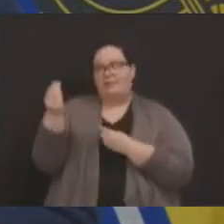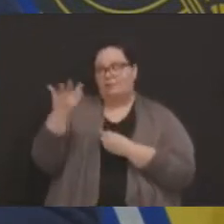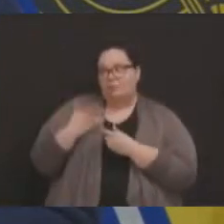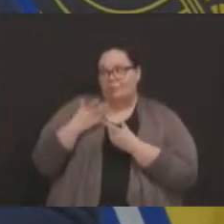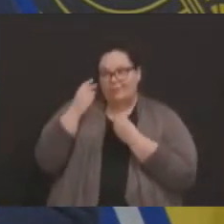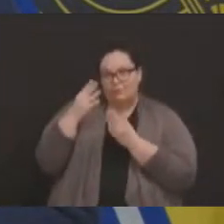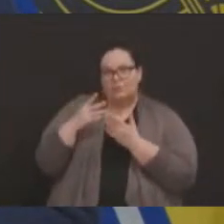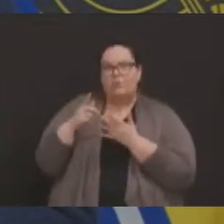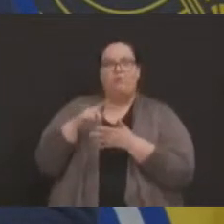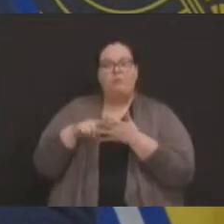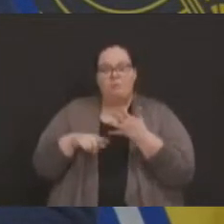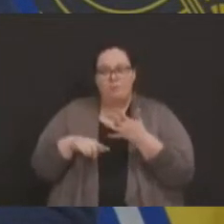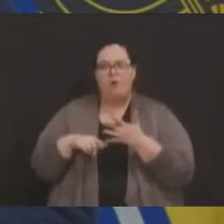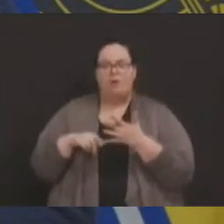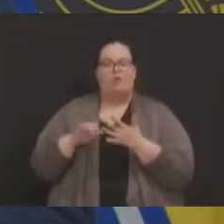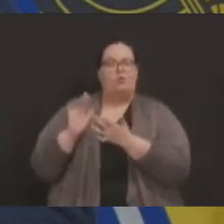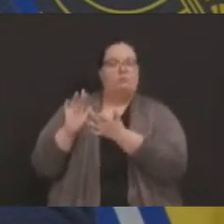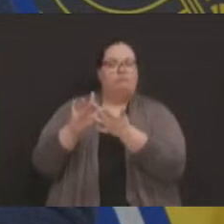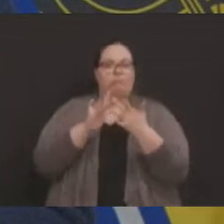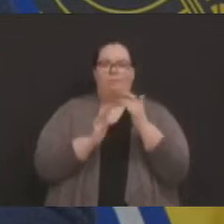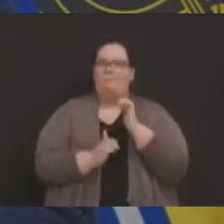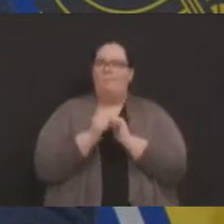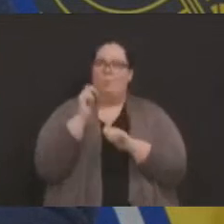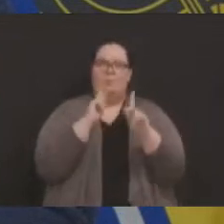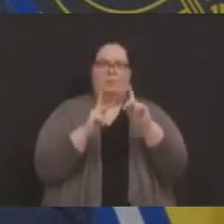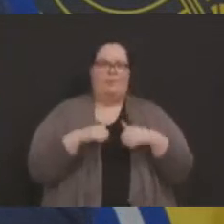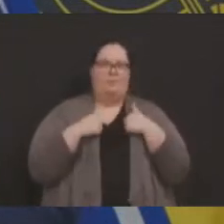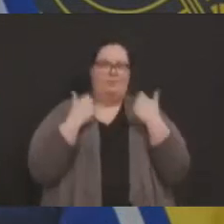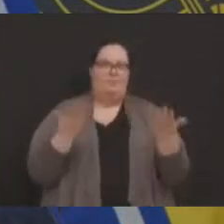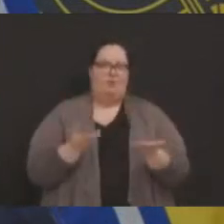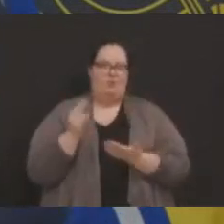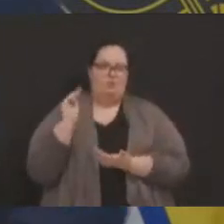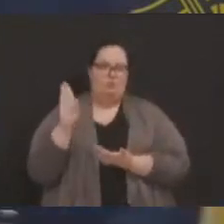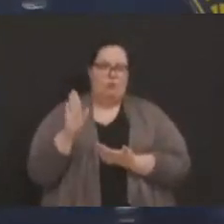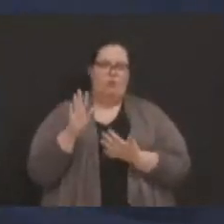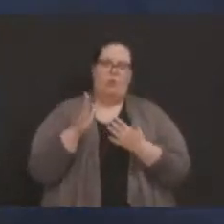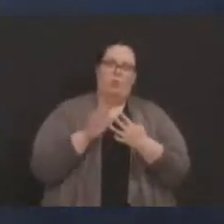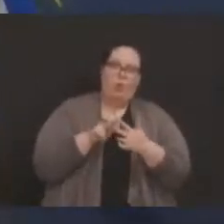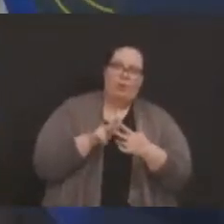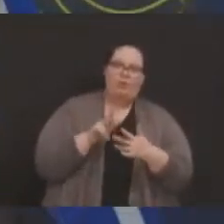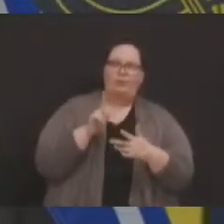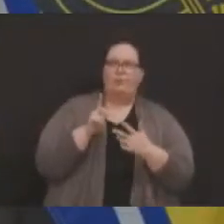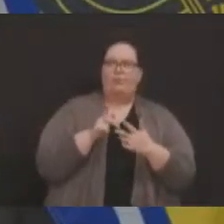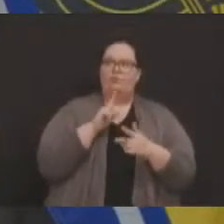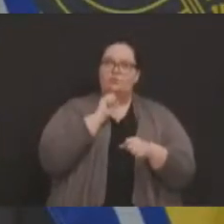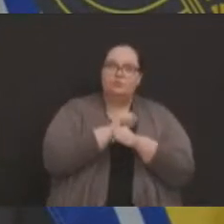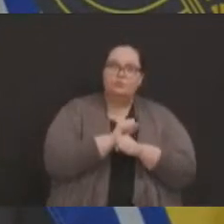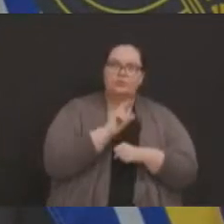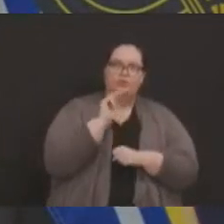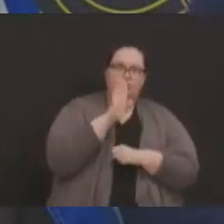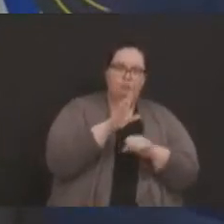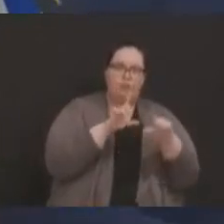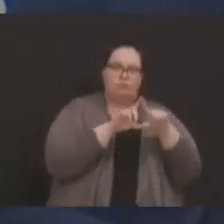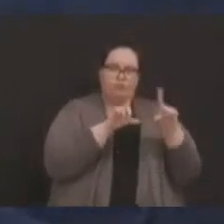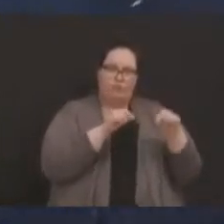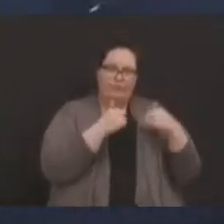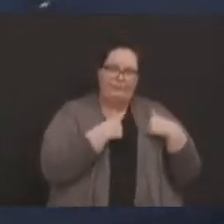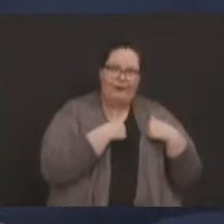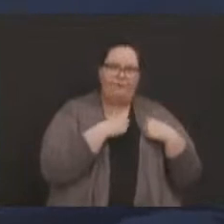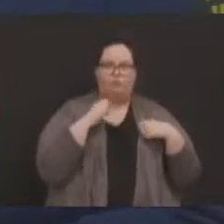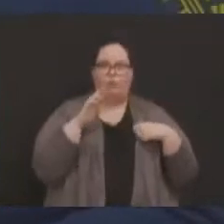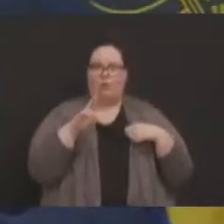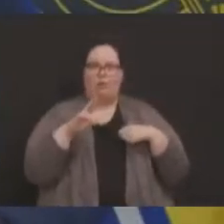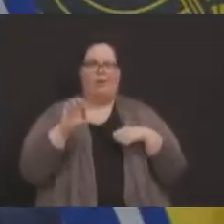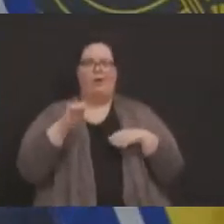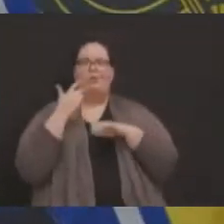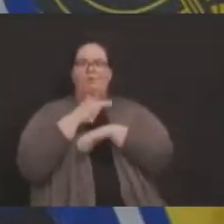associations who support them, and we will ensure that no one is left behind. Just to clarify, it also affects people moving from other provinces